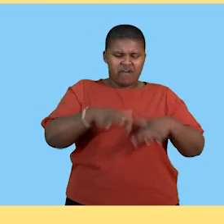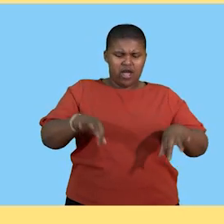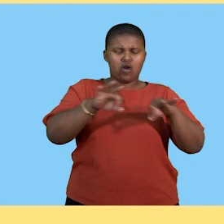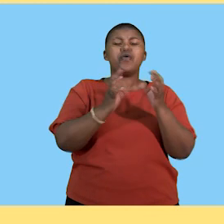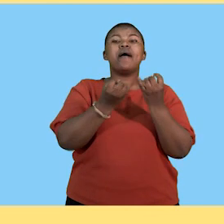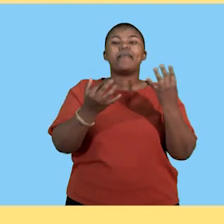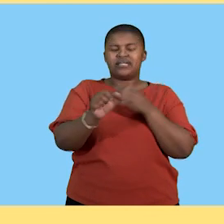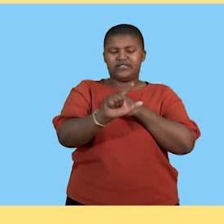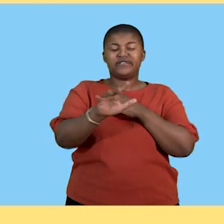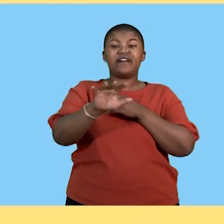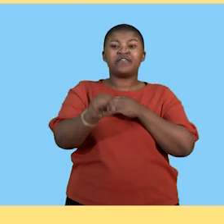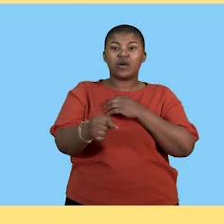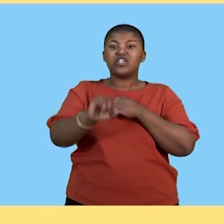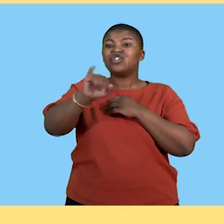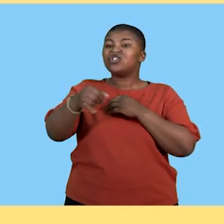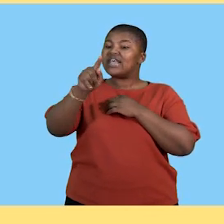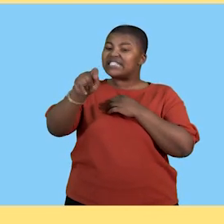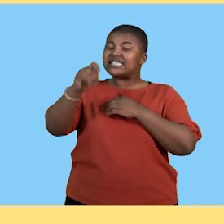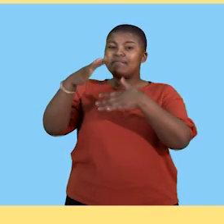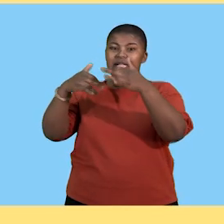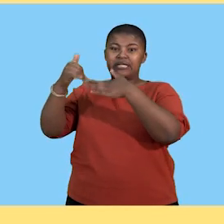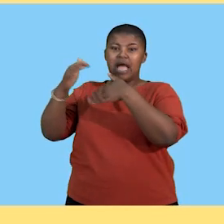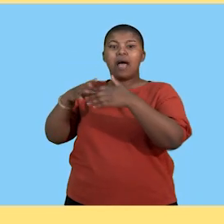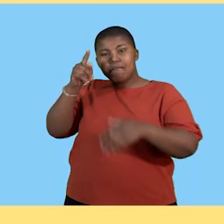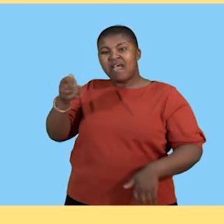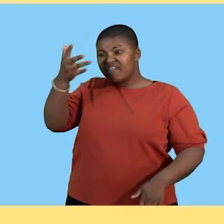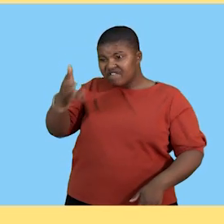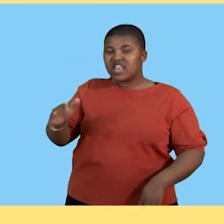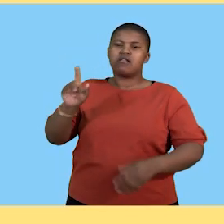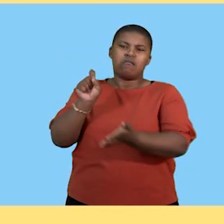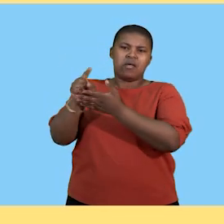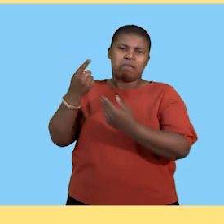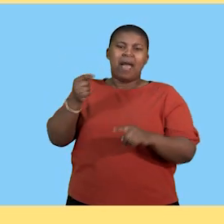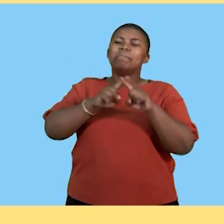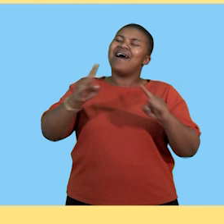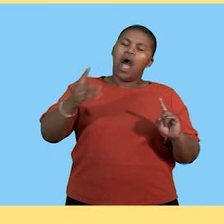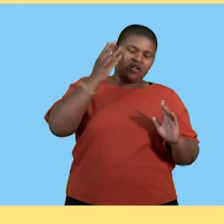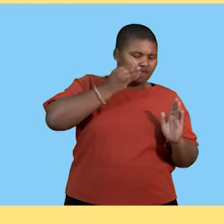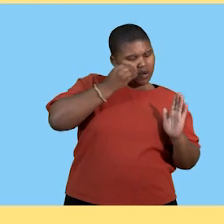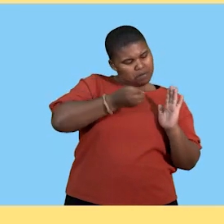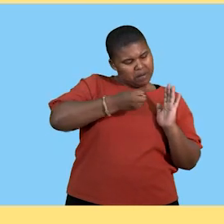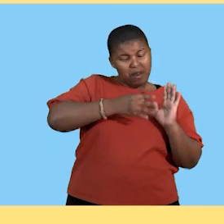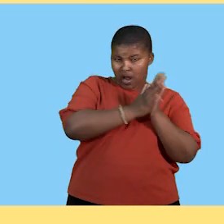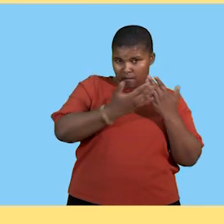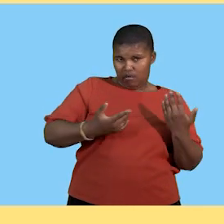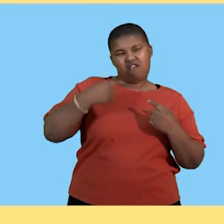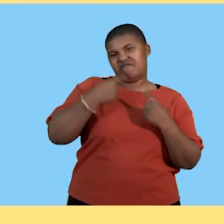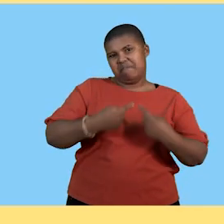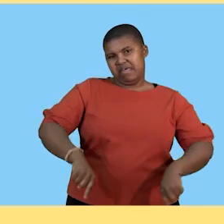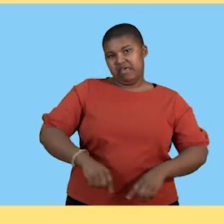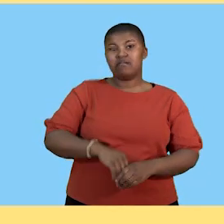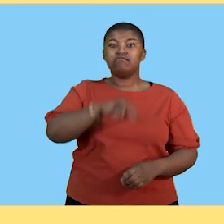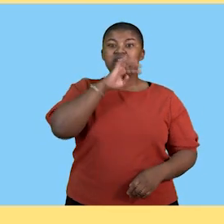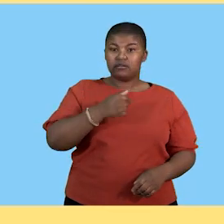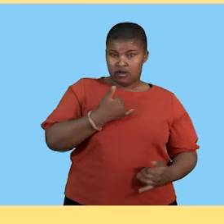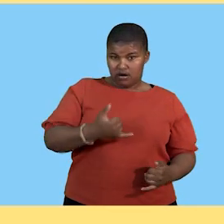to the value of 75,000. JT Builders was paid by EFT and it was not recorded in the books. So we would